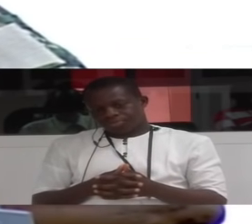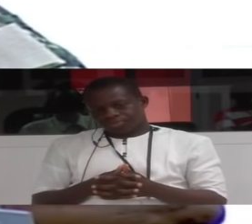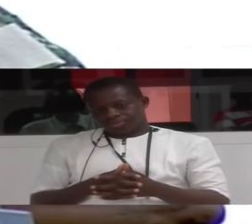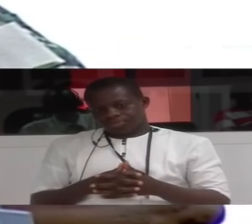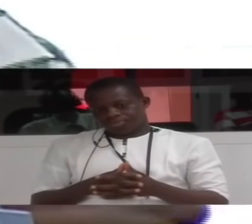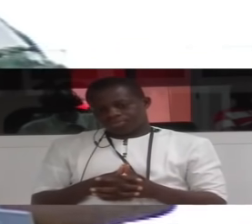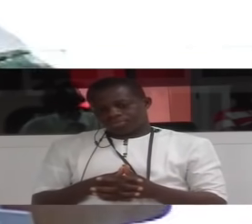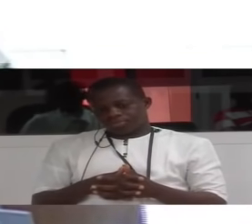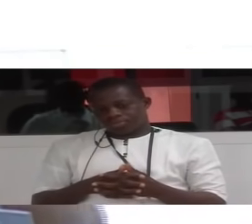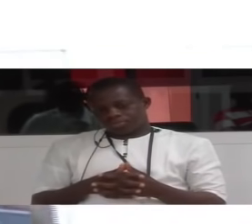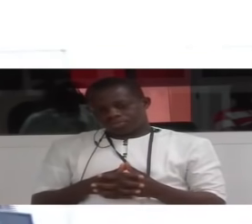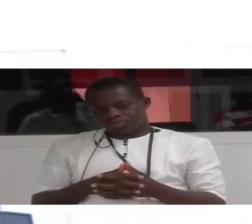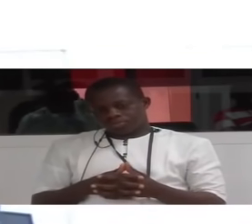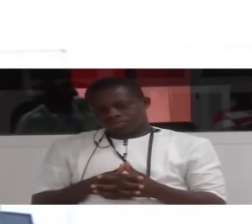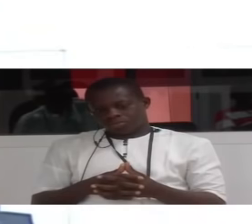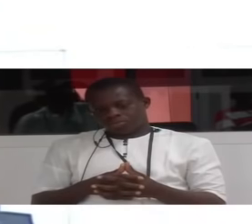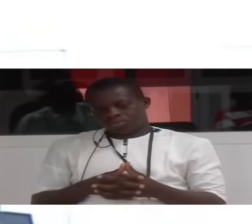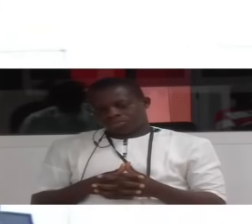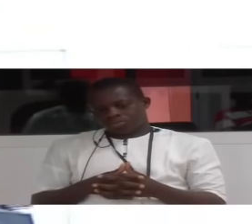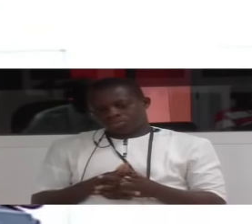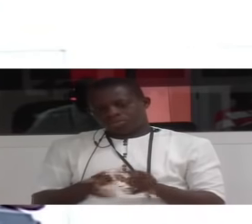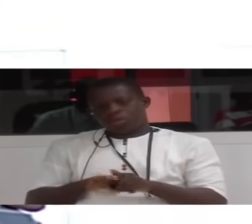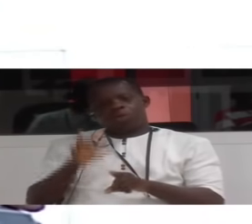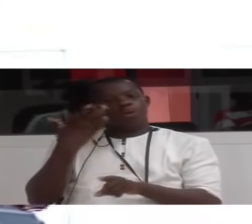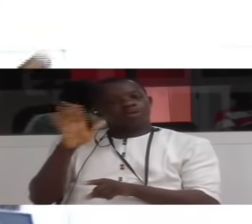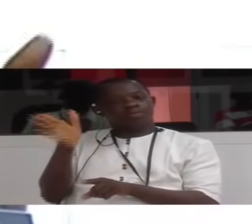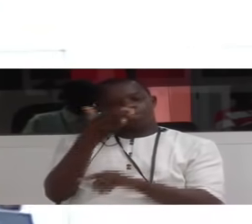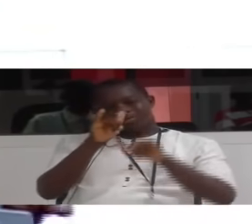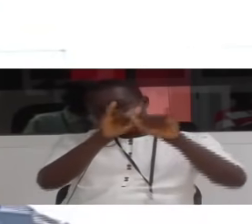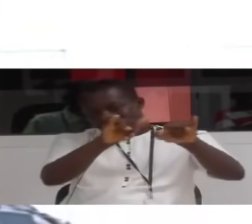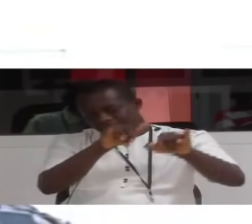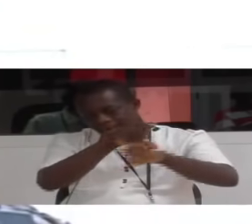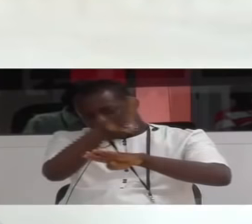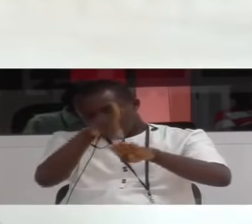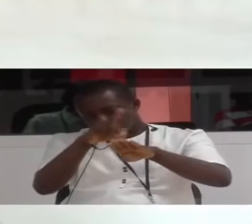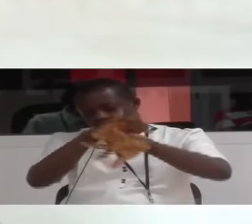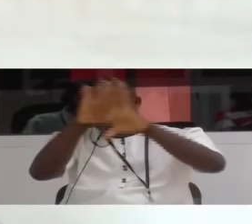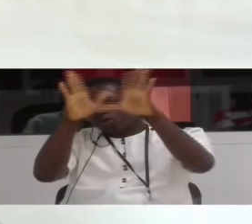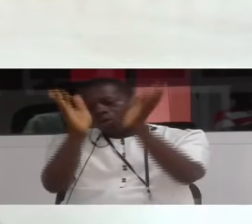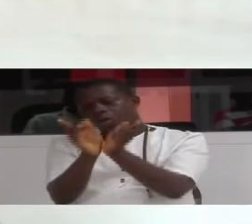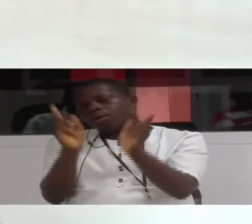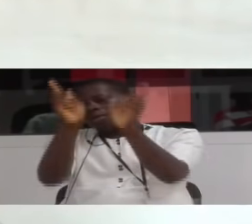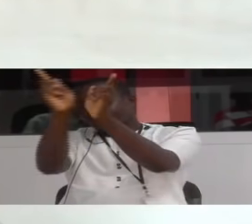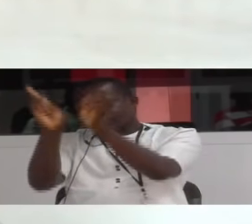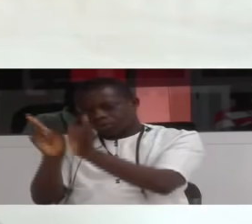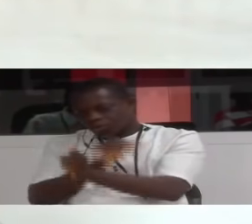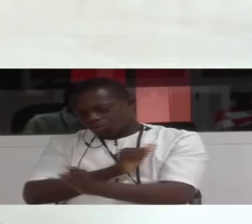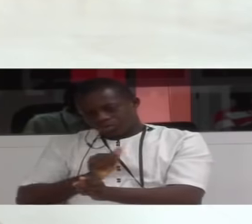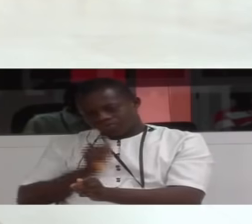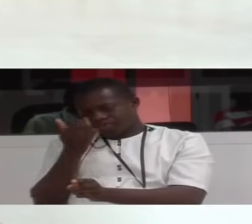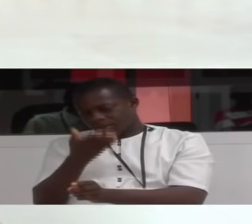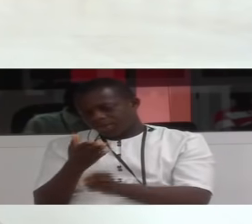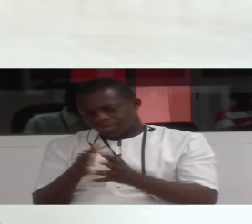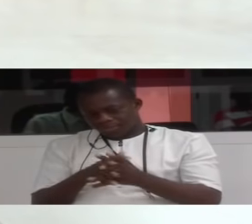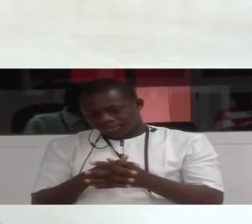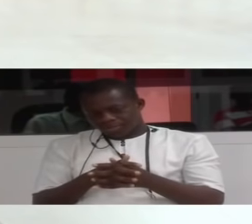Biñ démé ci base bi, ñun ñom ñu dajé fofu. When we got to the base, all of us converged.